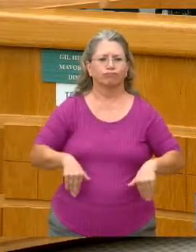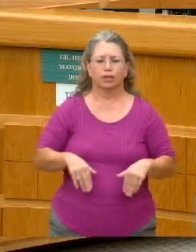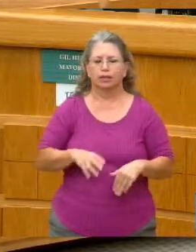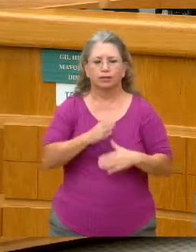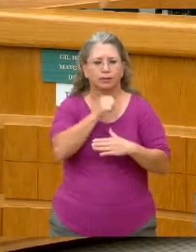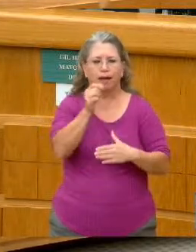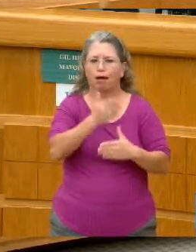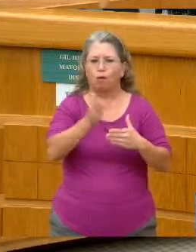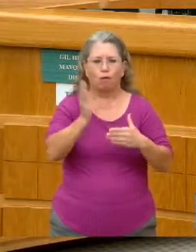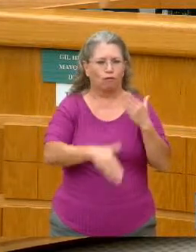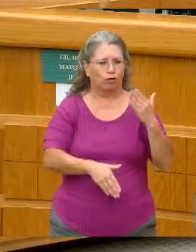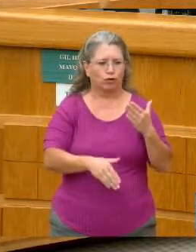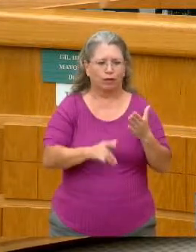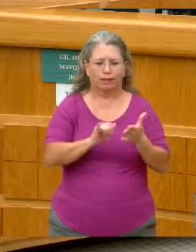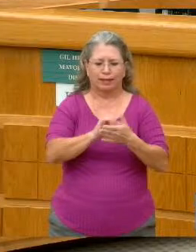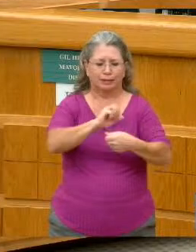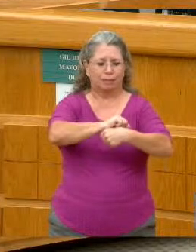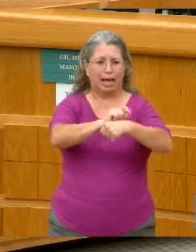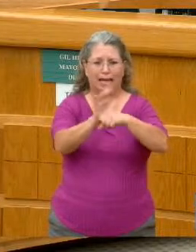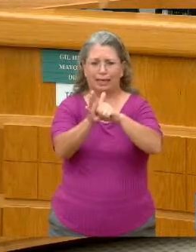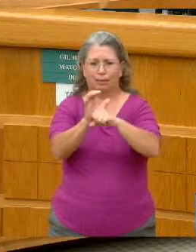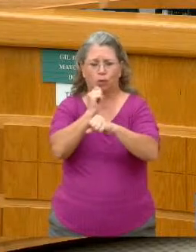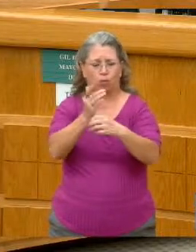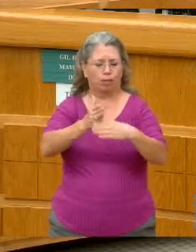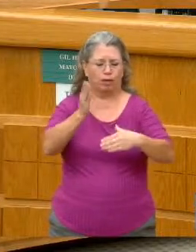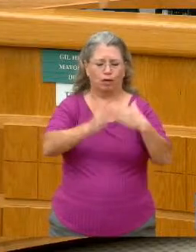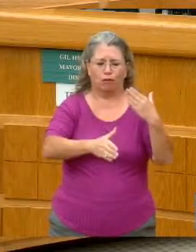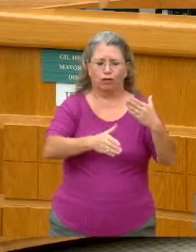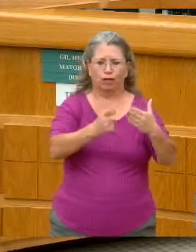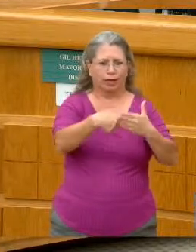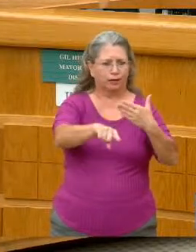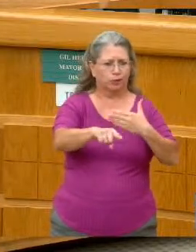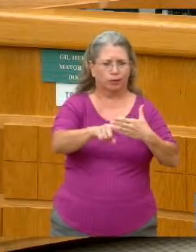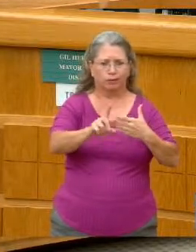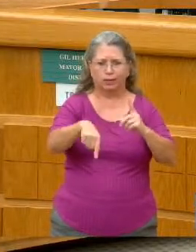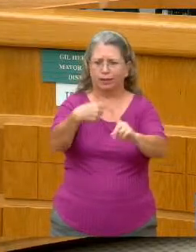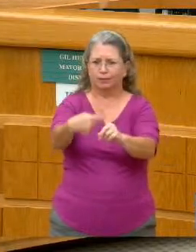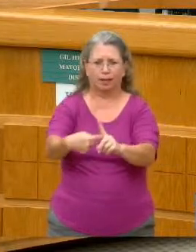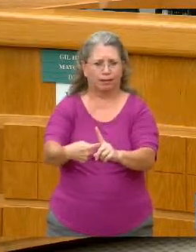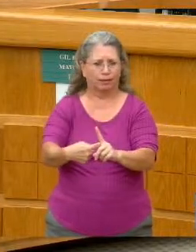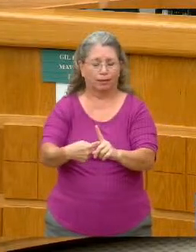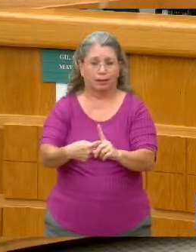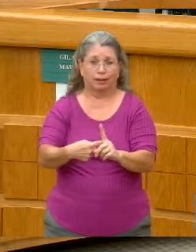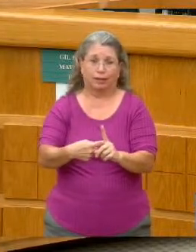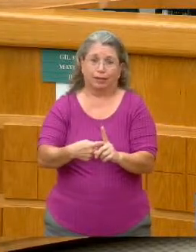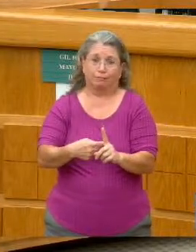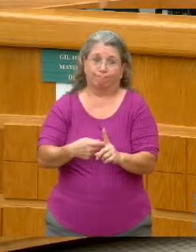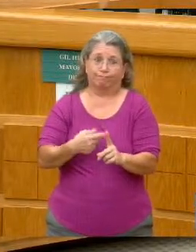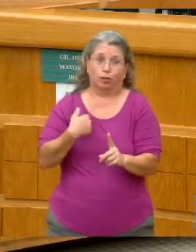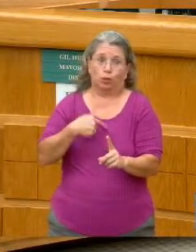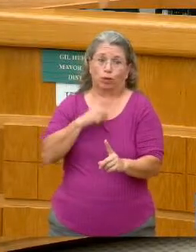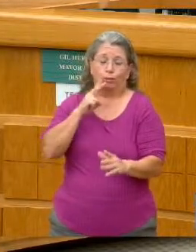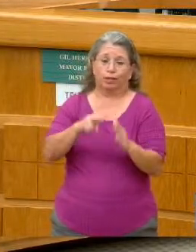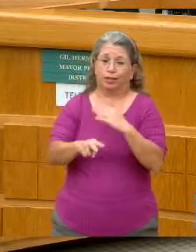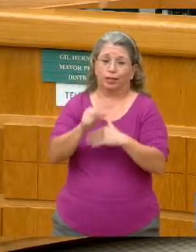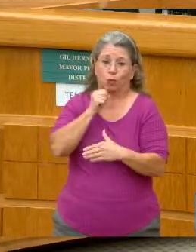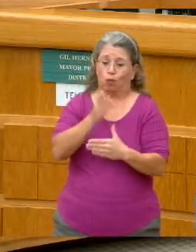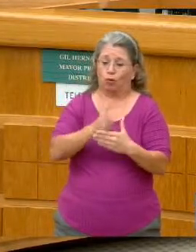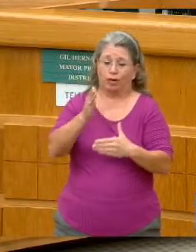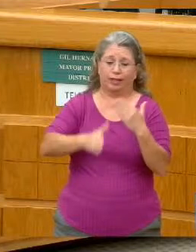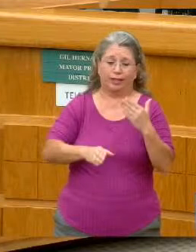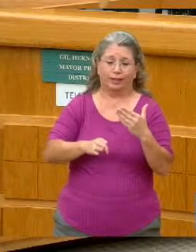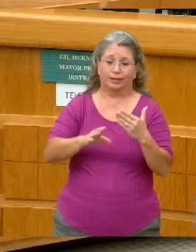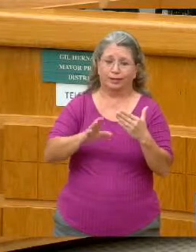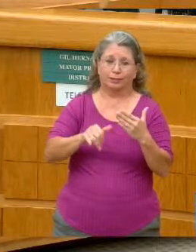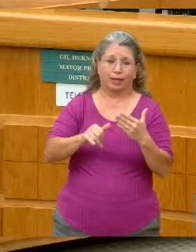over next week. It's not going to be over a month from now. As far as we can tell, it's not going to be over in 2020. So